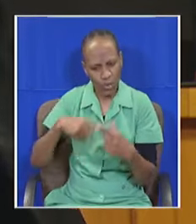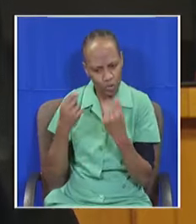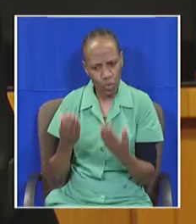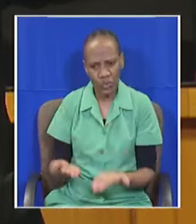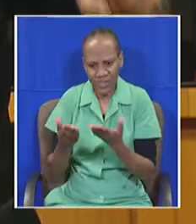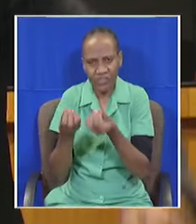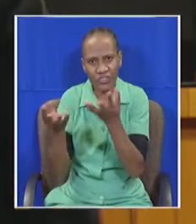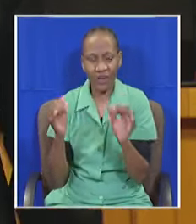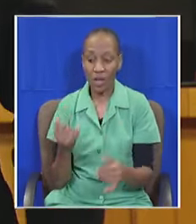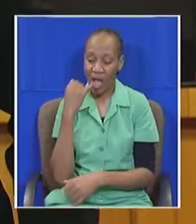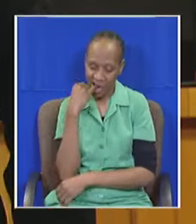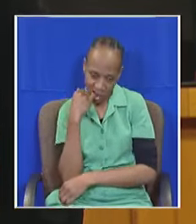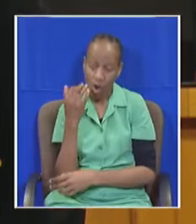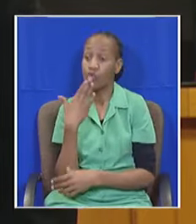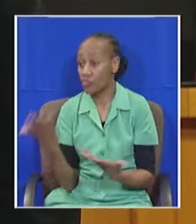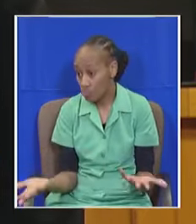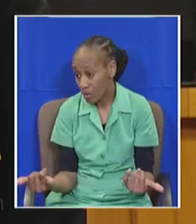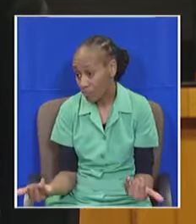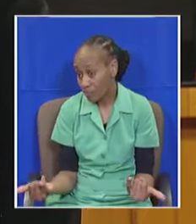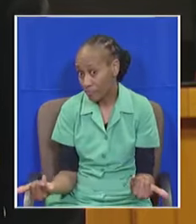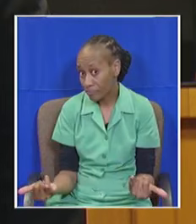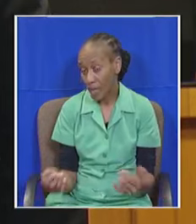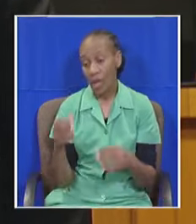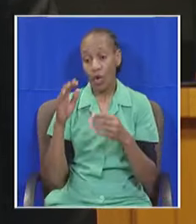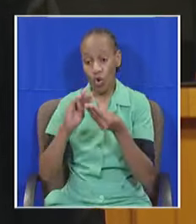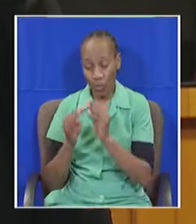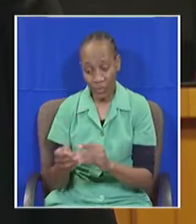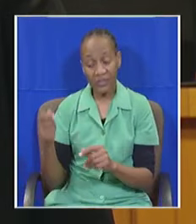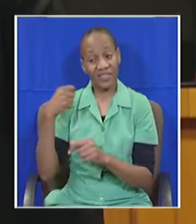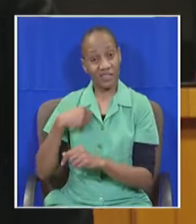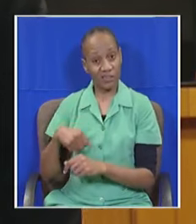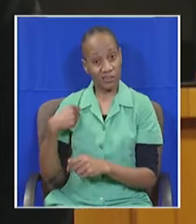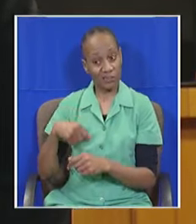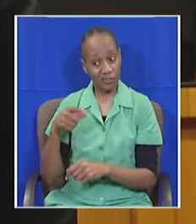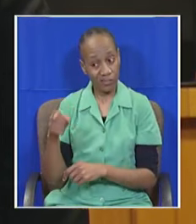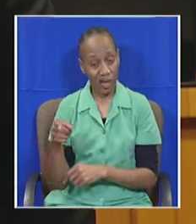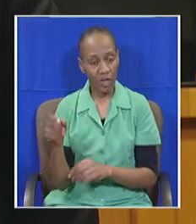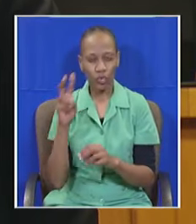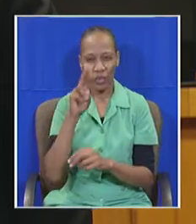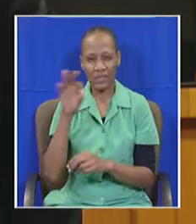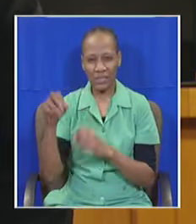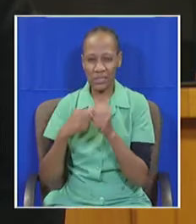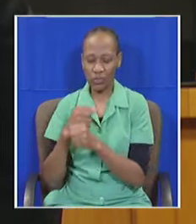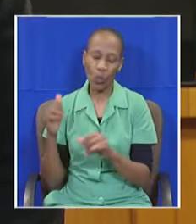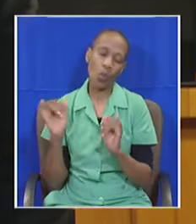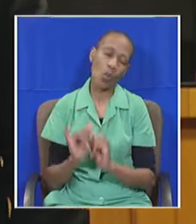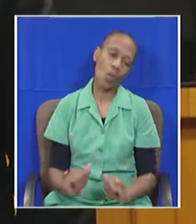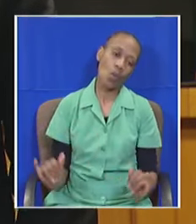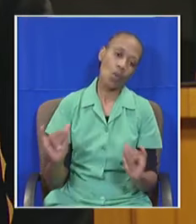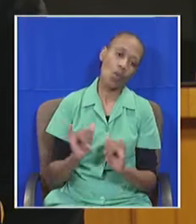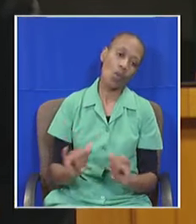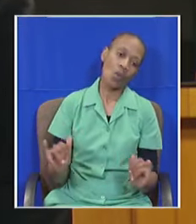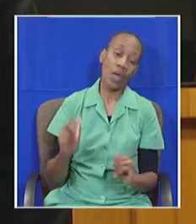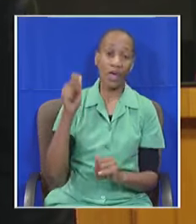is jealous now? Residents of Nkomazi have been waiting 23 years for the ANC and still nothing has